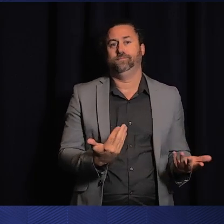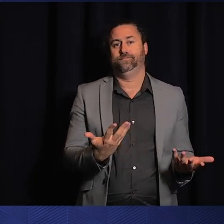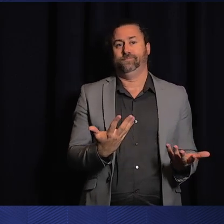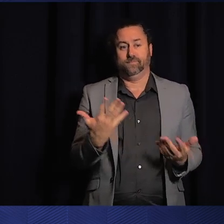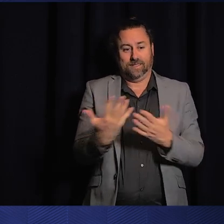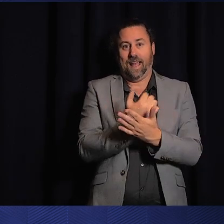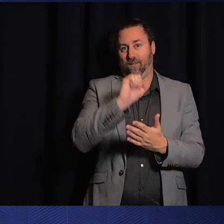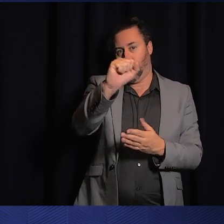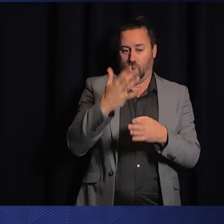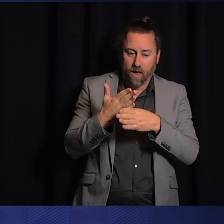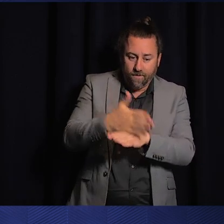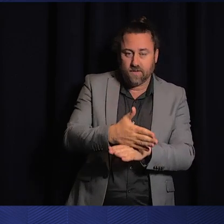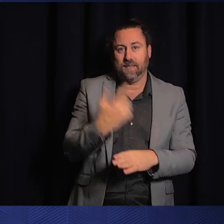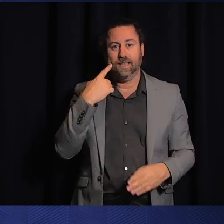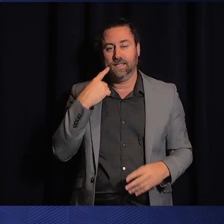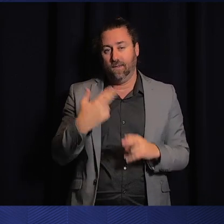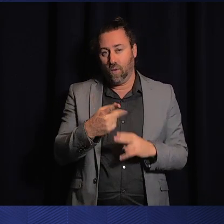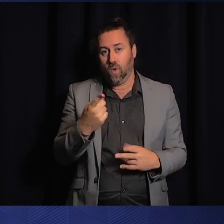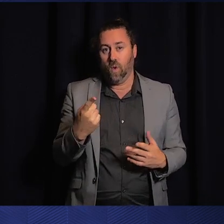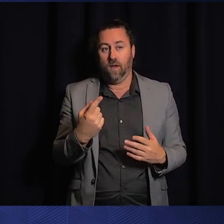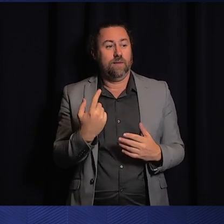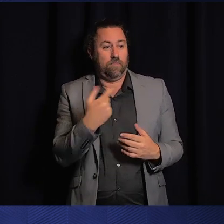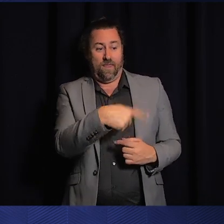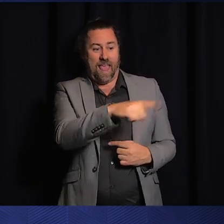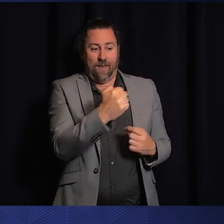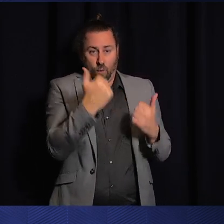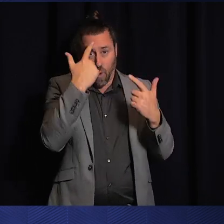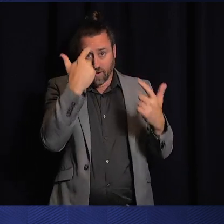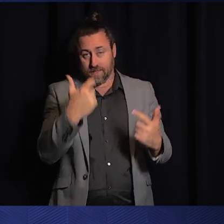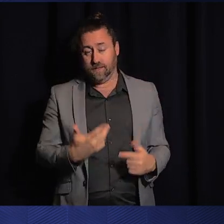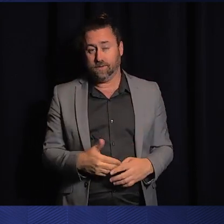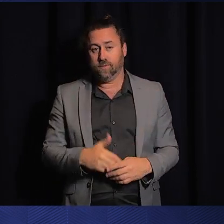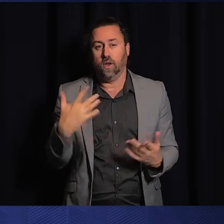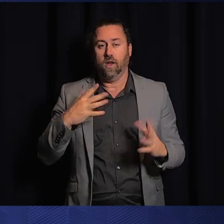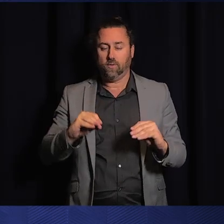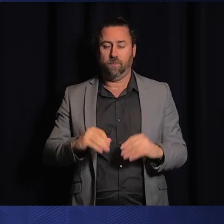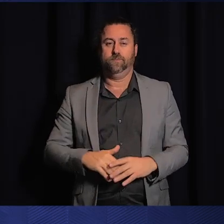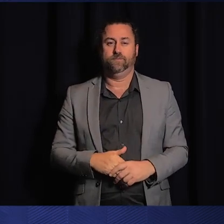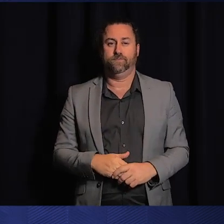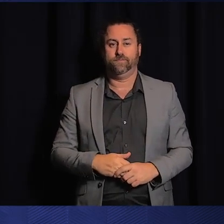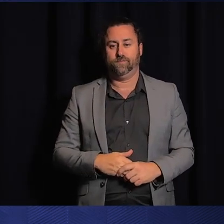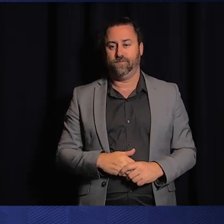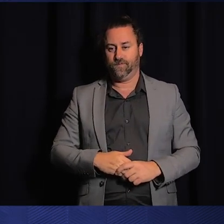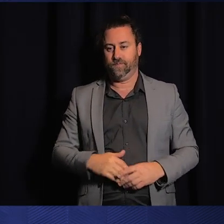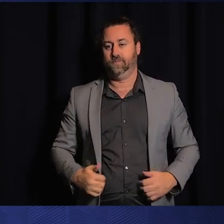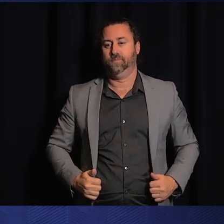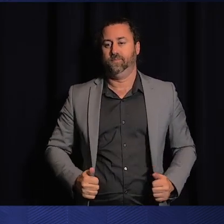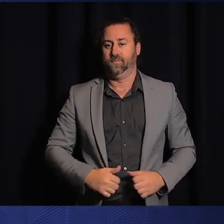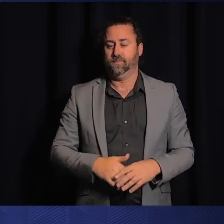try to contribute to solutions and to the debate. But yeah, I'll stop here. Thank you.